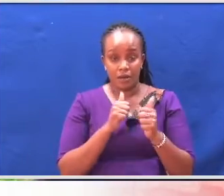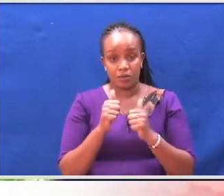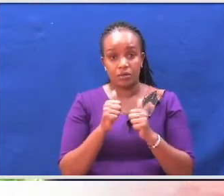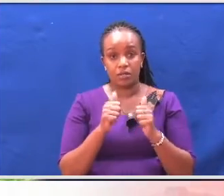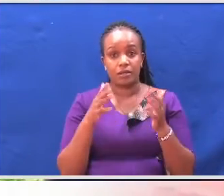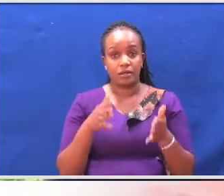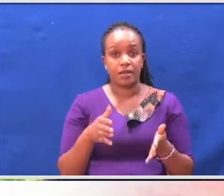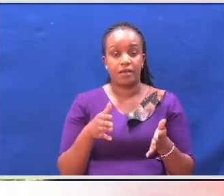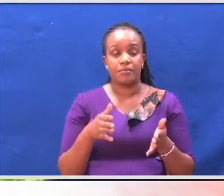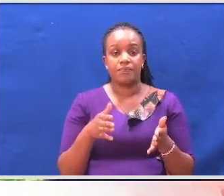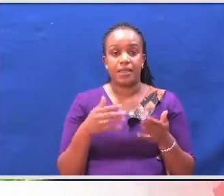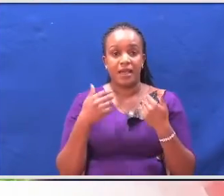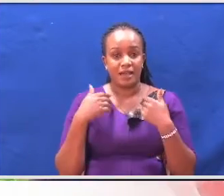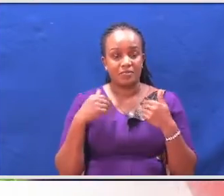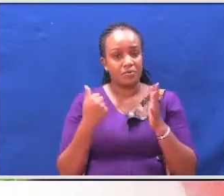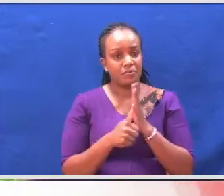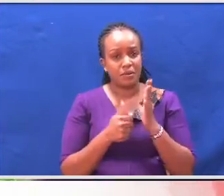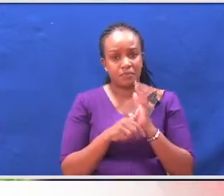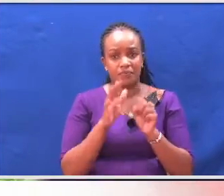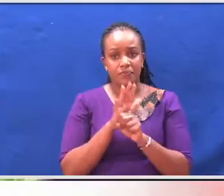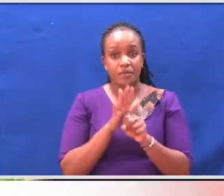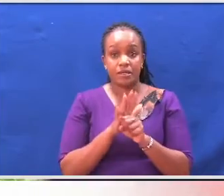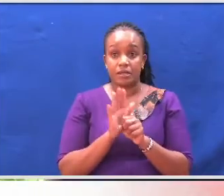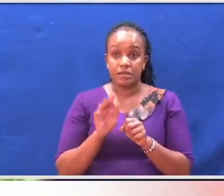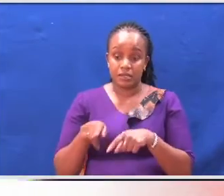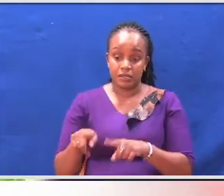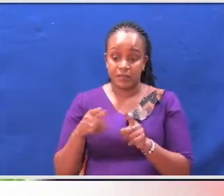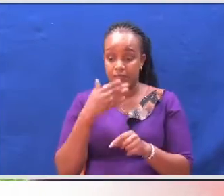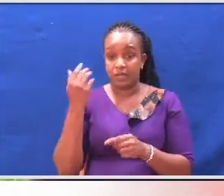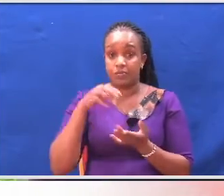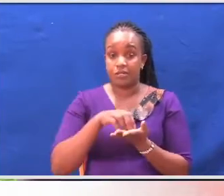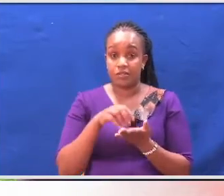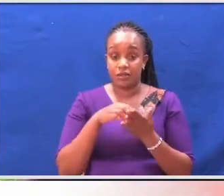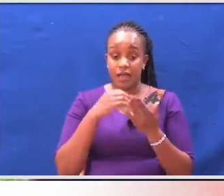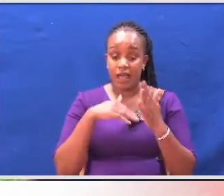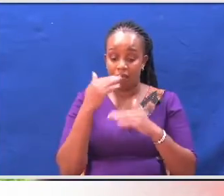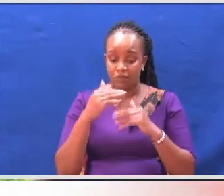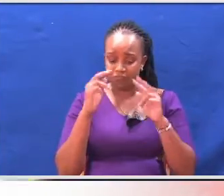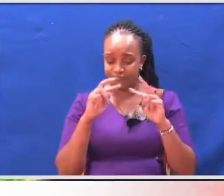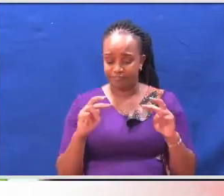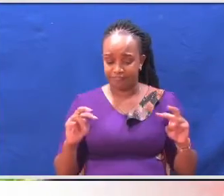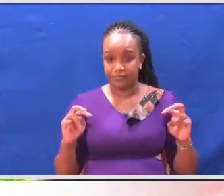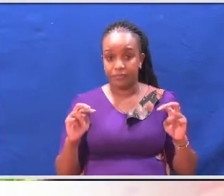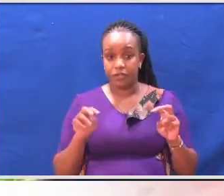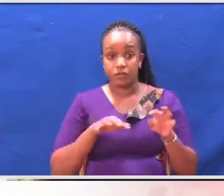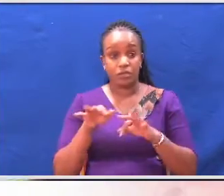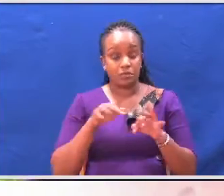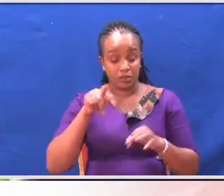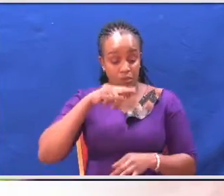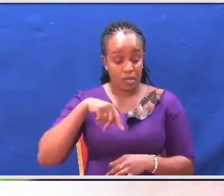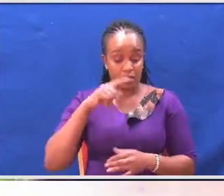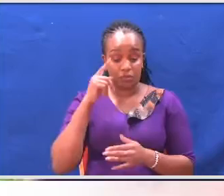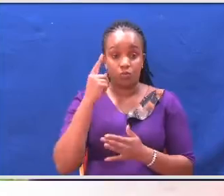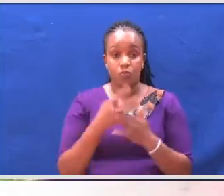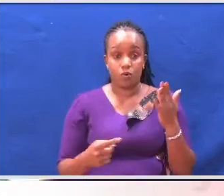manager. The receiver is in a better position after doing his assessment to tell what